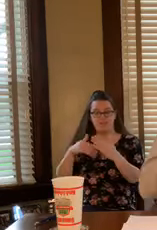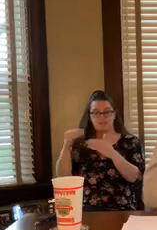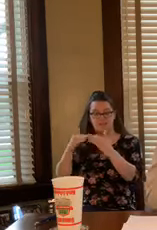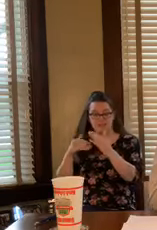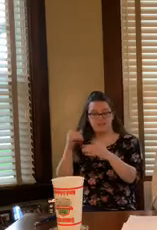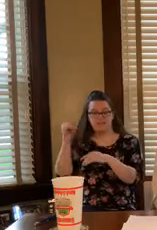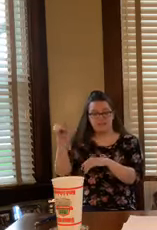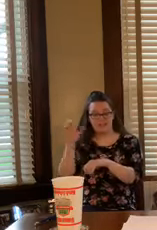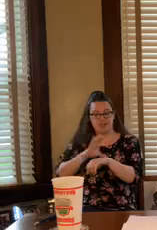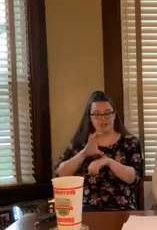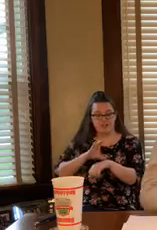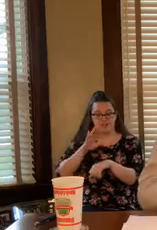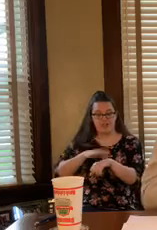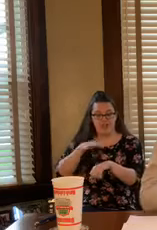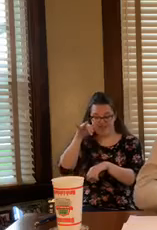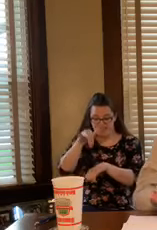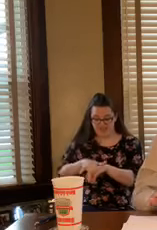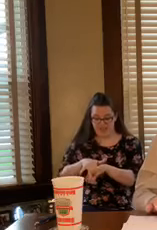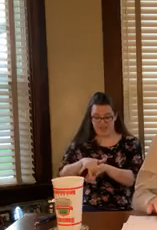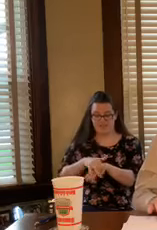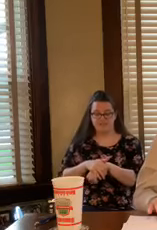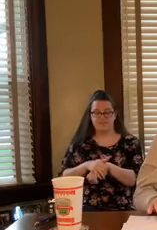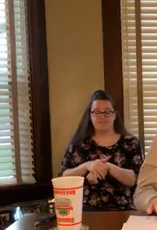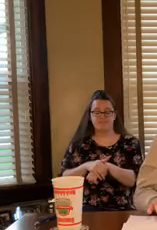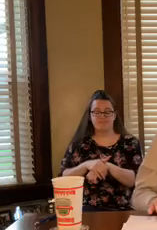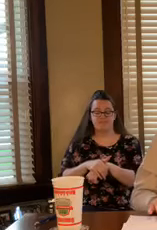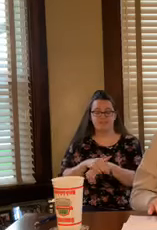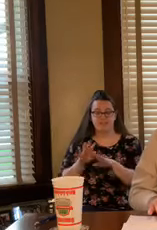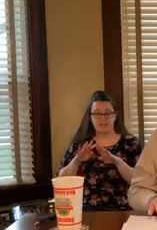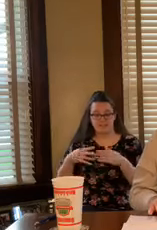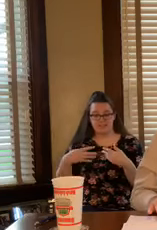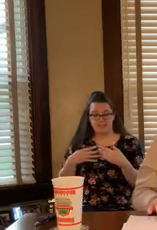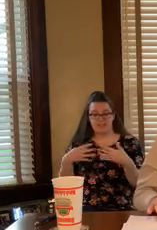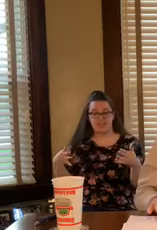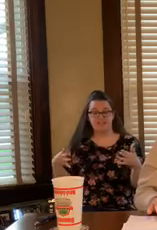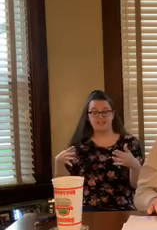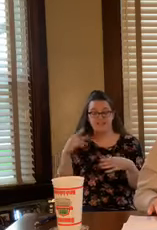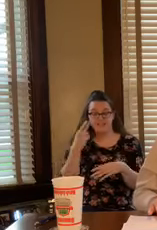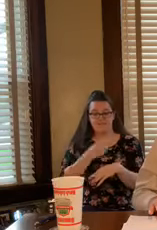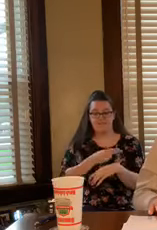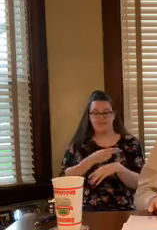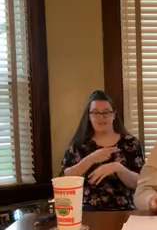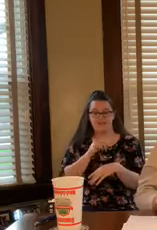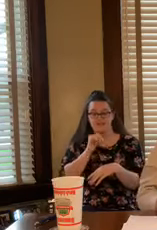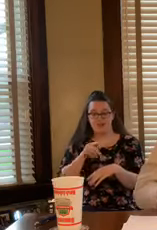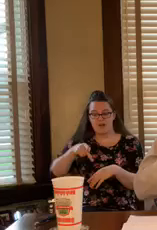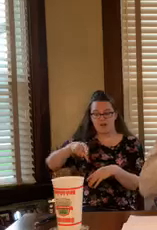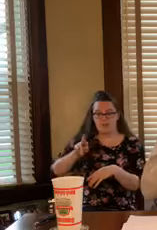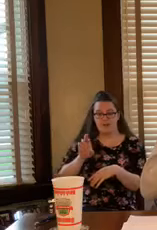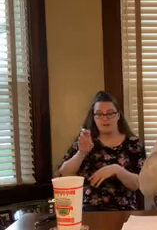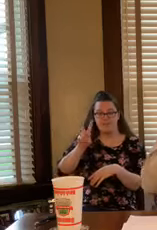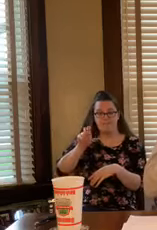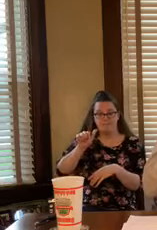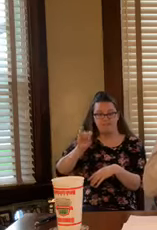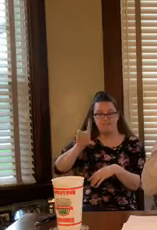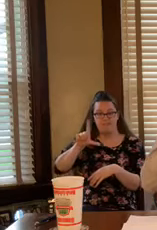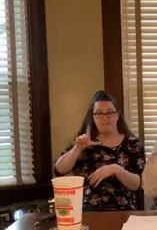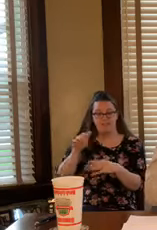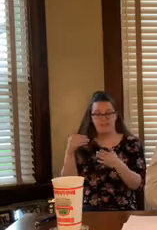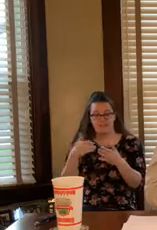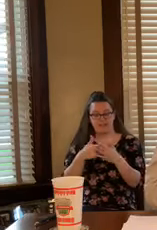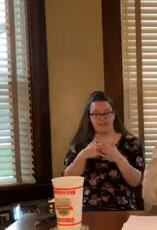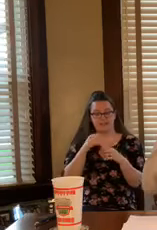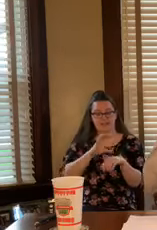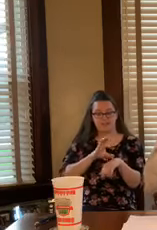and the gates of hell cannot prevail against it. And because of the revelation that Peter had, Jesus says, I'm going to give you